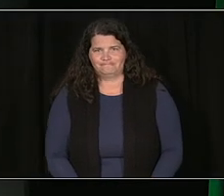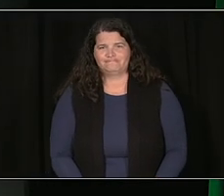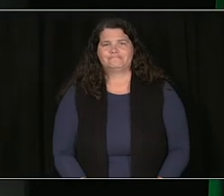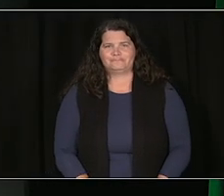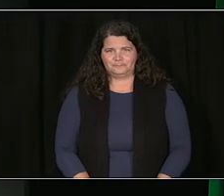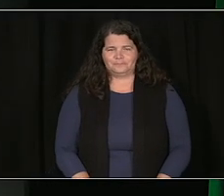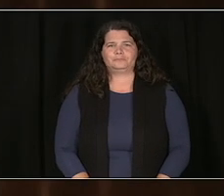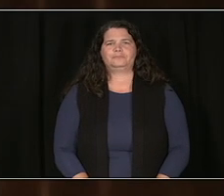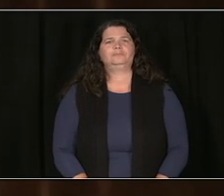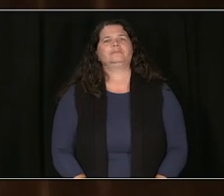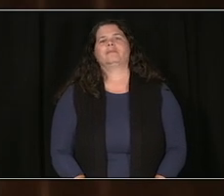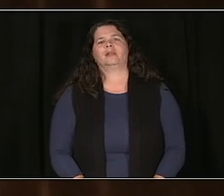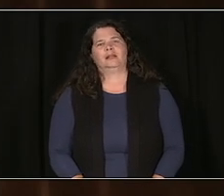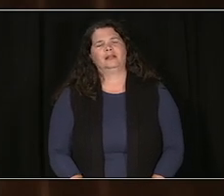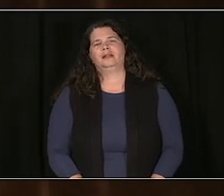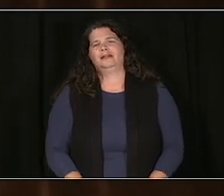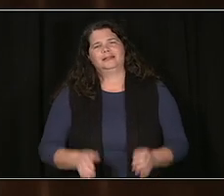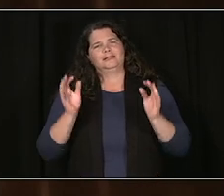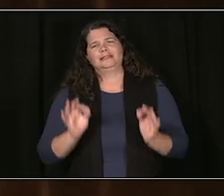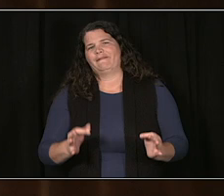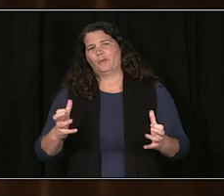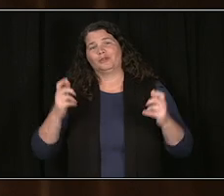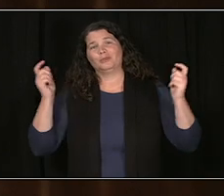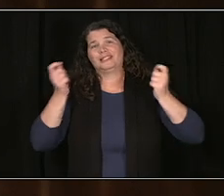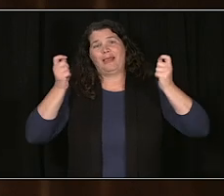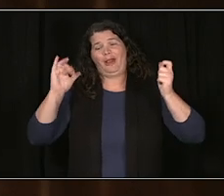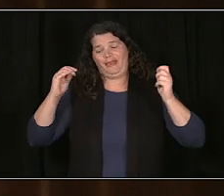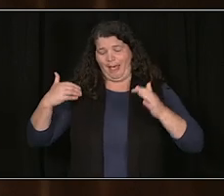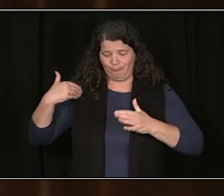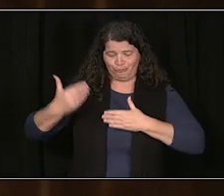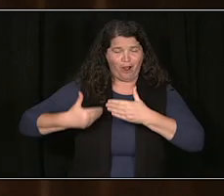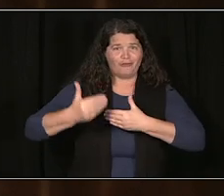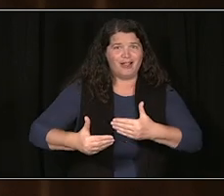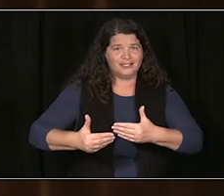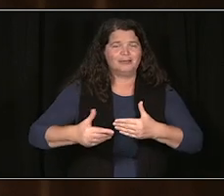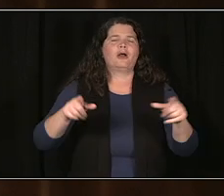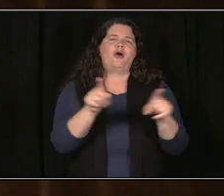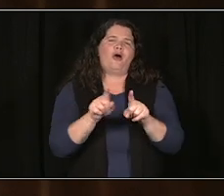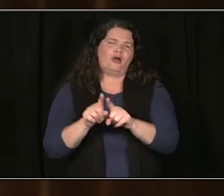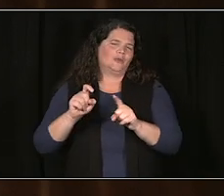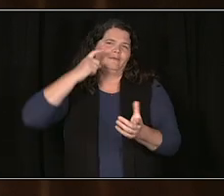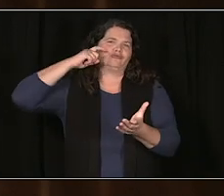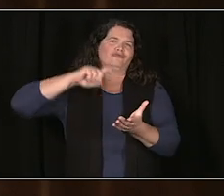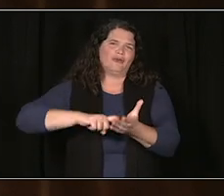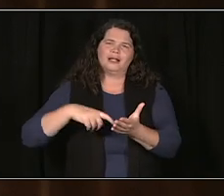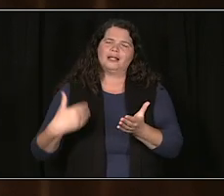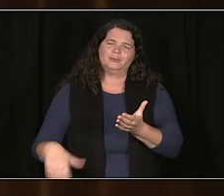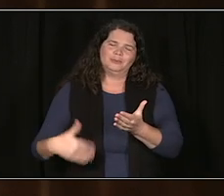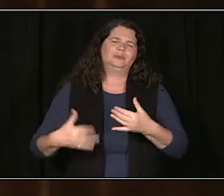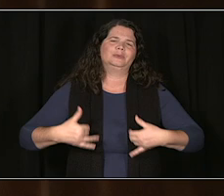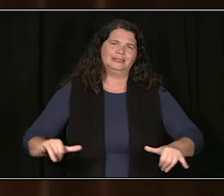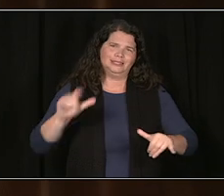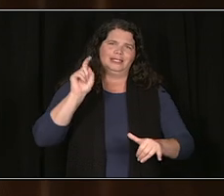So while we can certainly celebrate how much progress there has been, we also must recognize that a lot of work